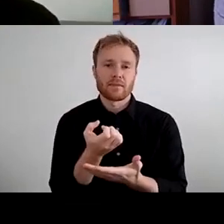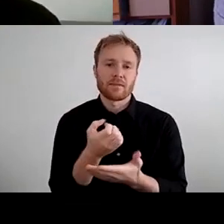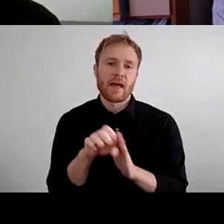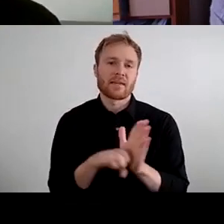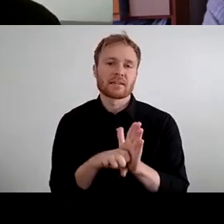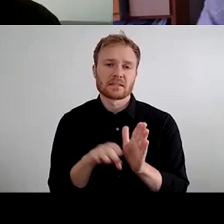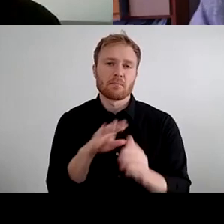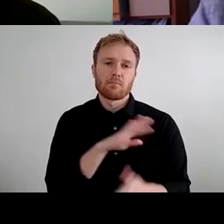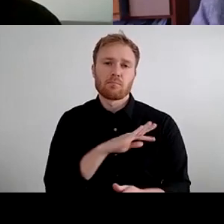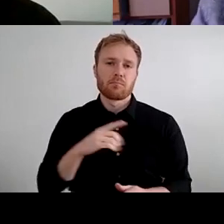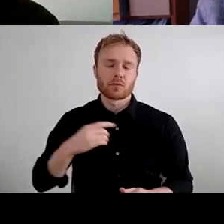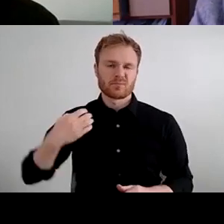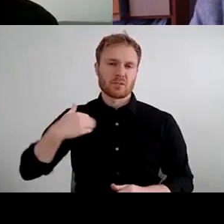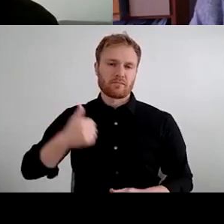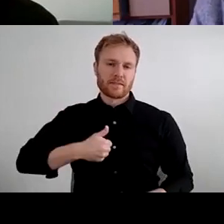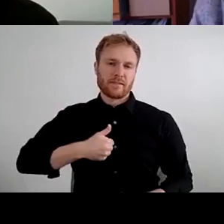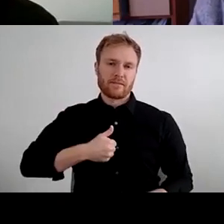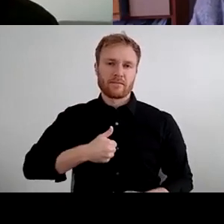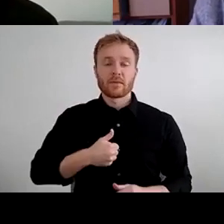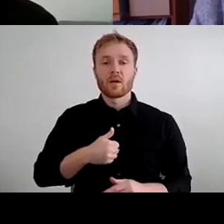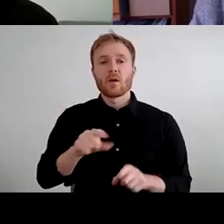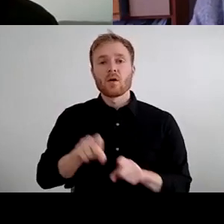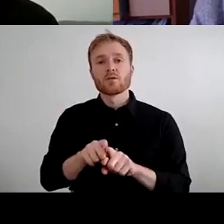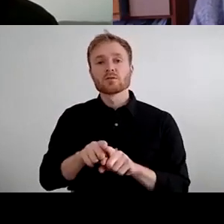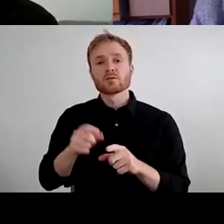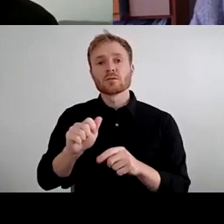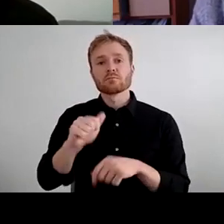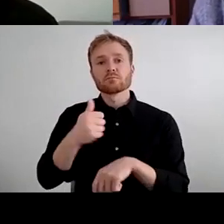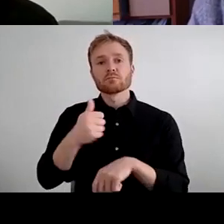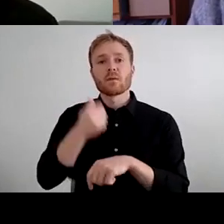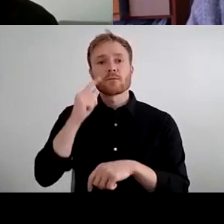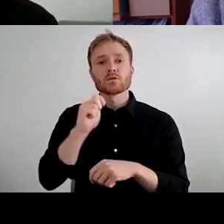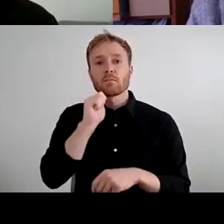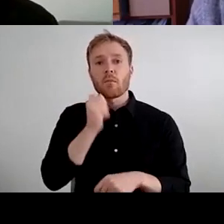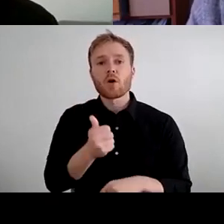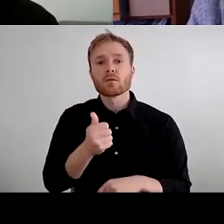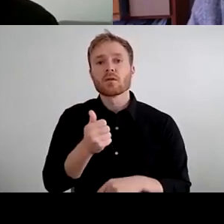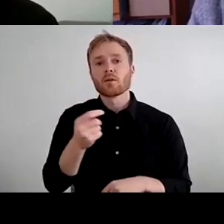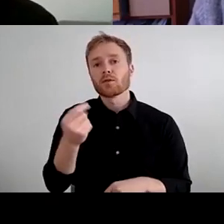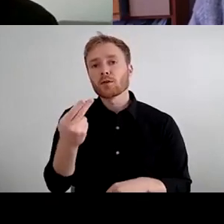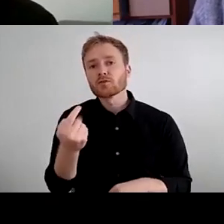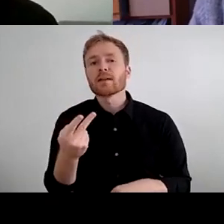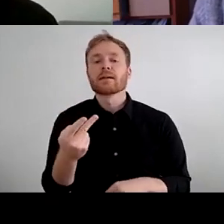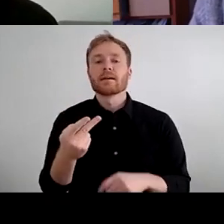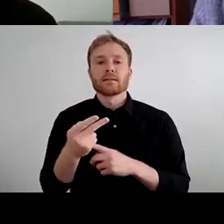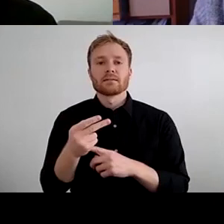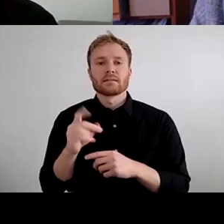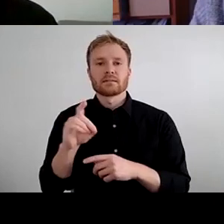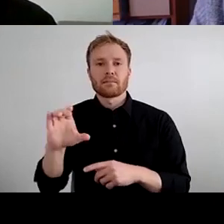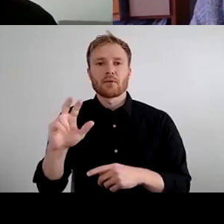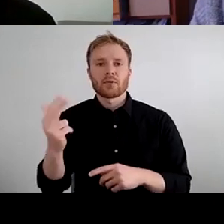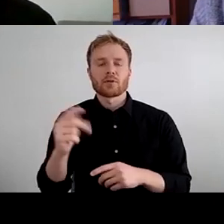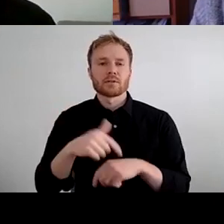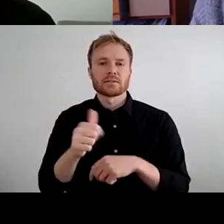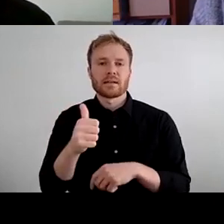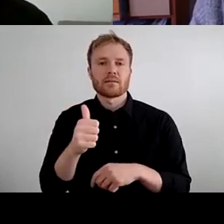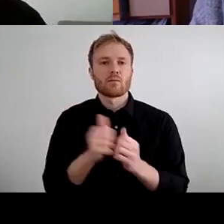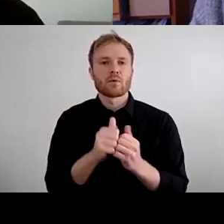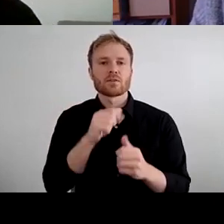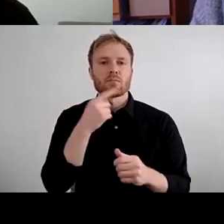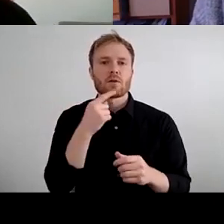also scheduled for tomorrow, Thursday, December 3rd at 10 a.m. with the Department of Public Works, which is chaired by Councilman